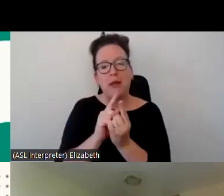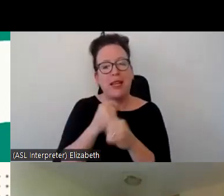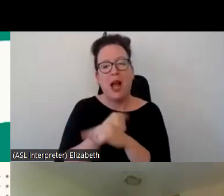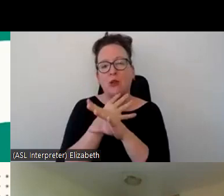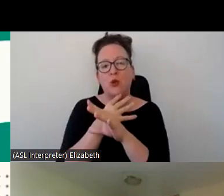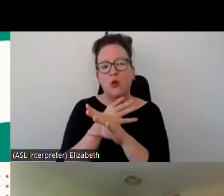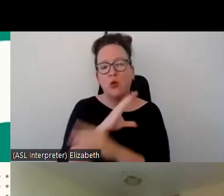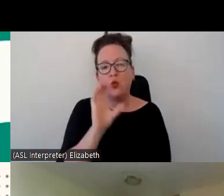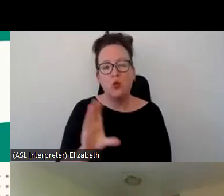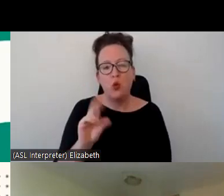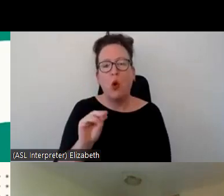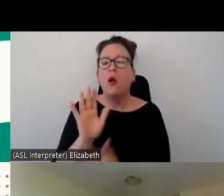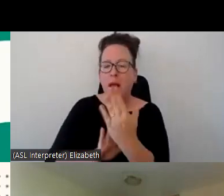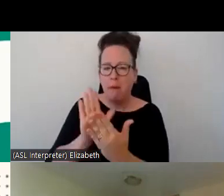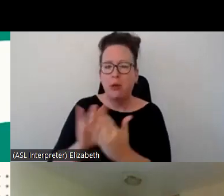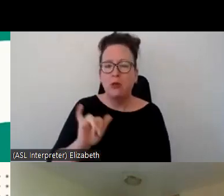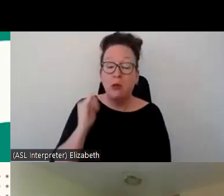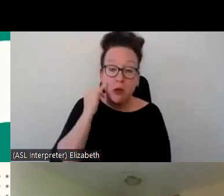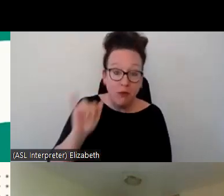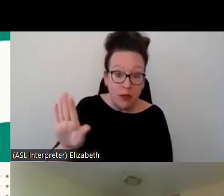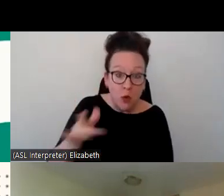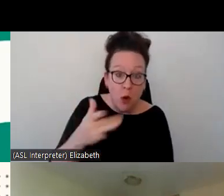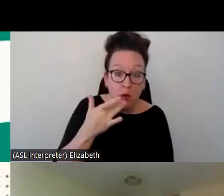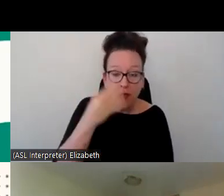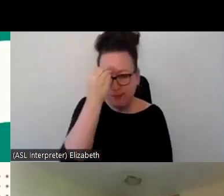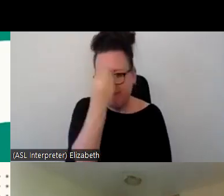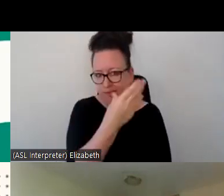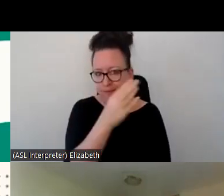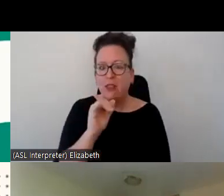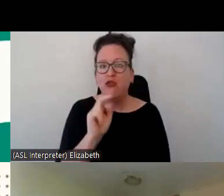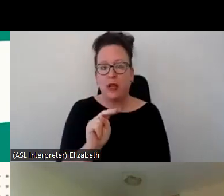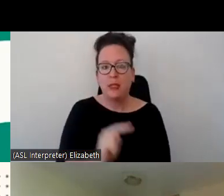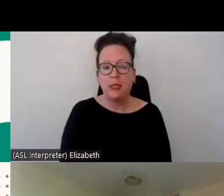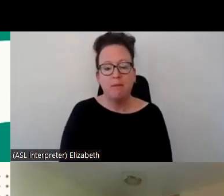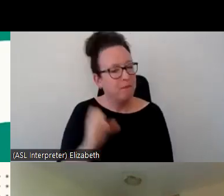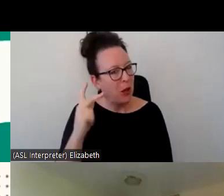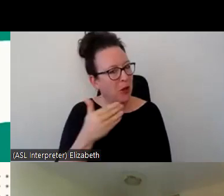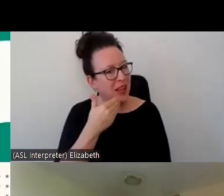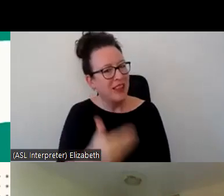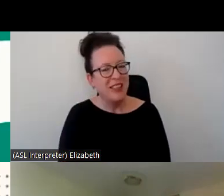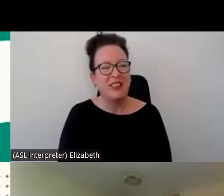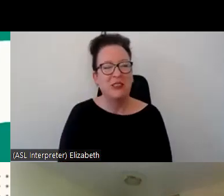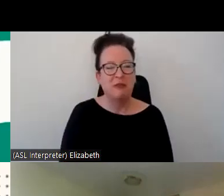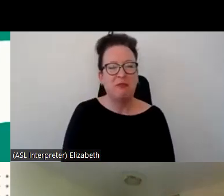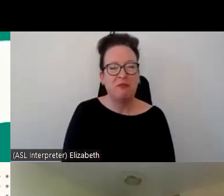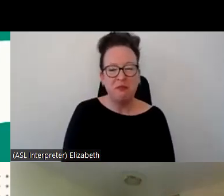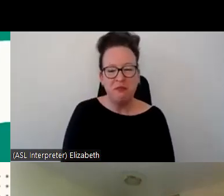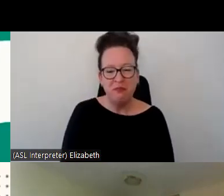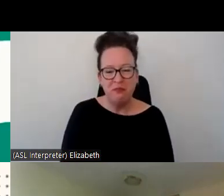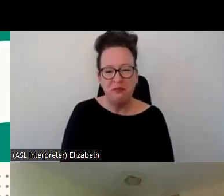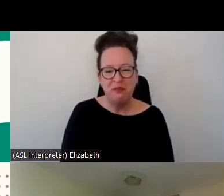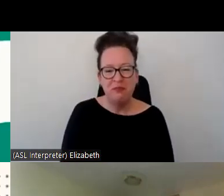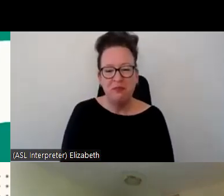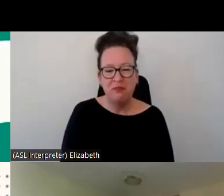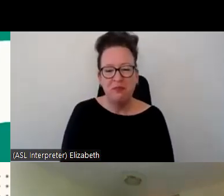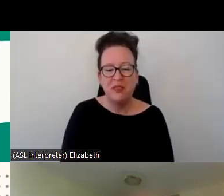as well. So if that's your preference, definitely let Justin know and he'll make that happen. All right, thank you so much. Sure. We